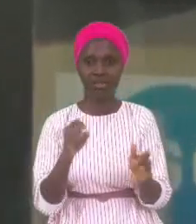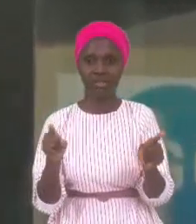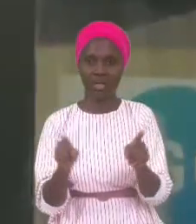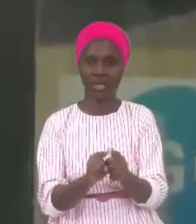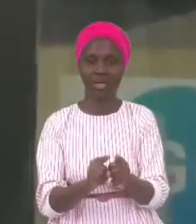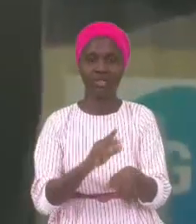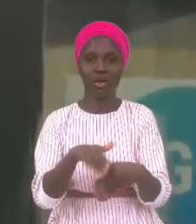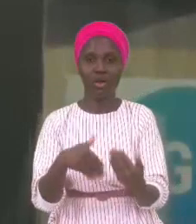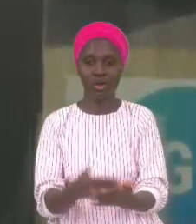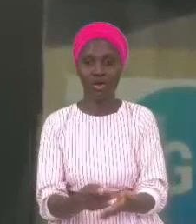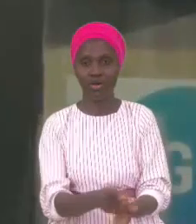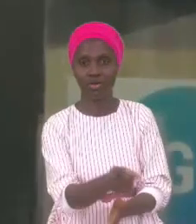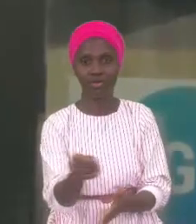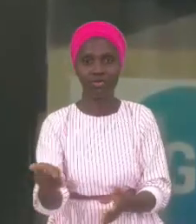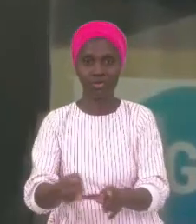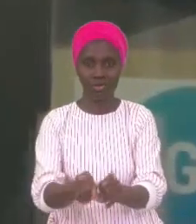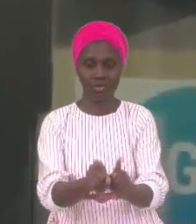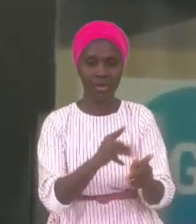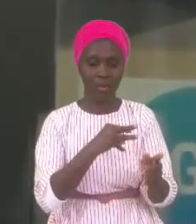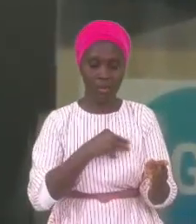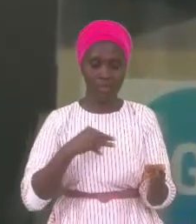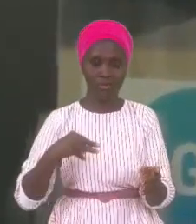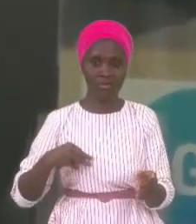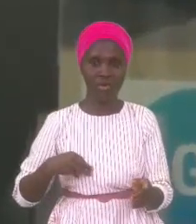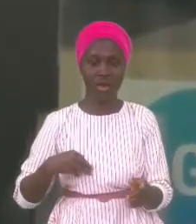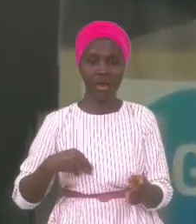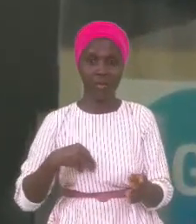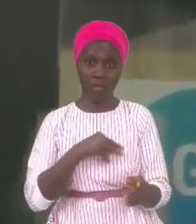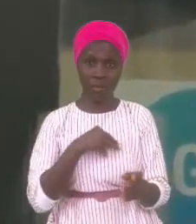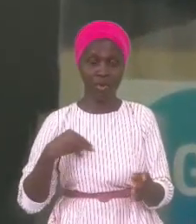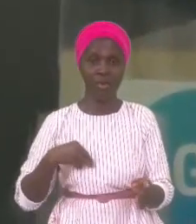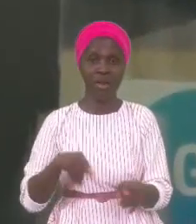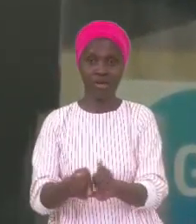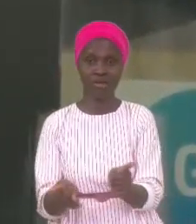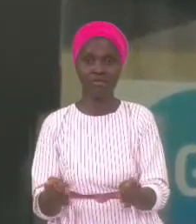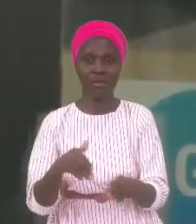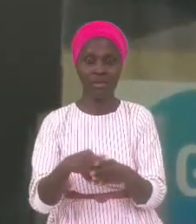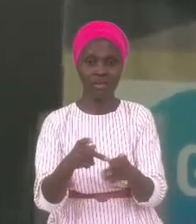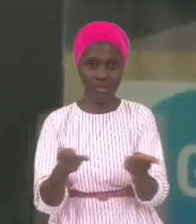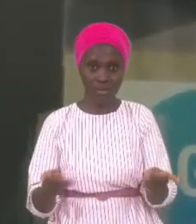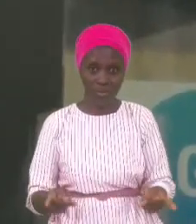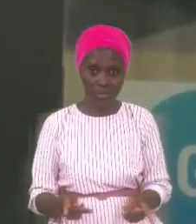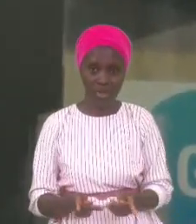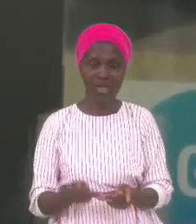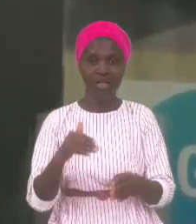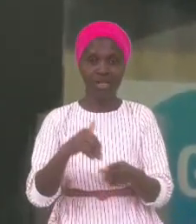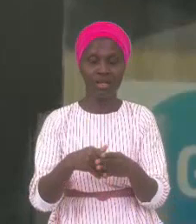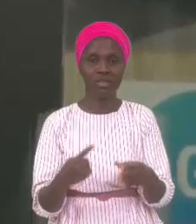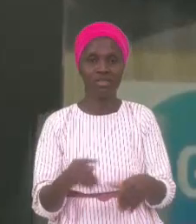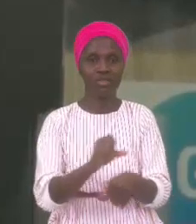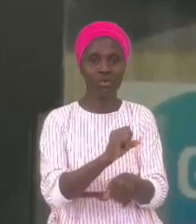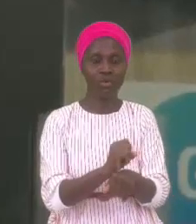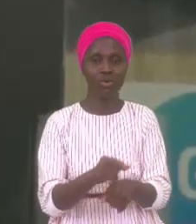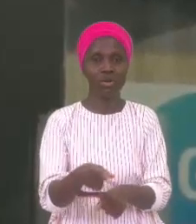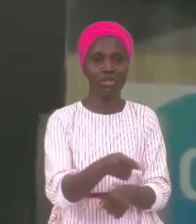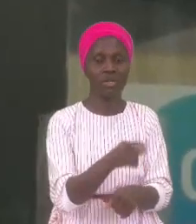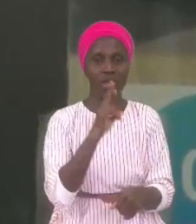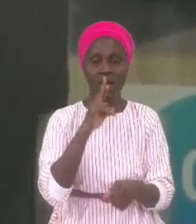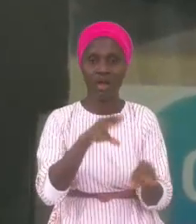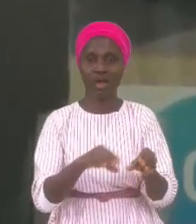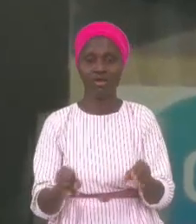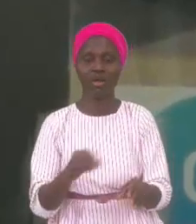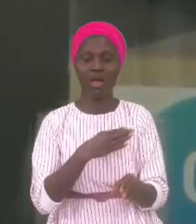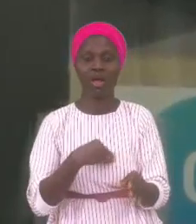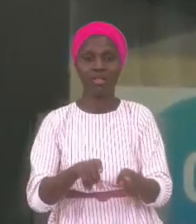different members, different in the place they hold, and different in the functions they have, and different in the